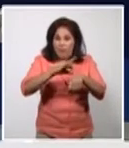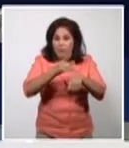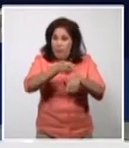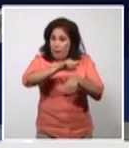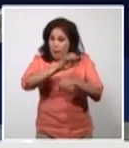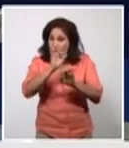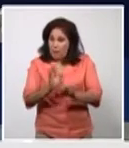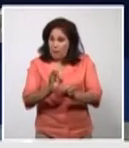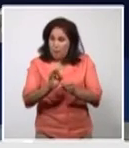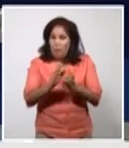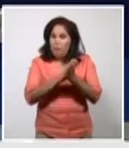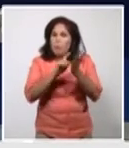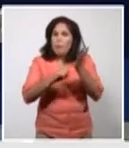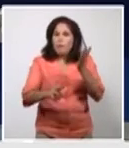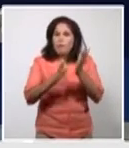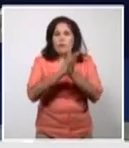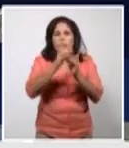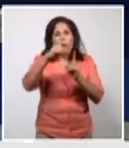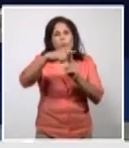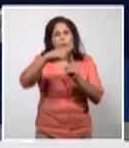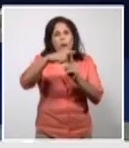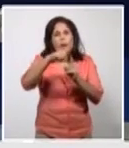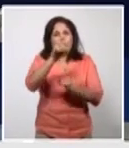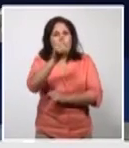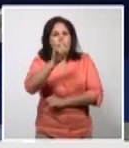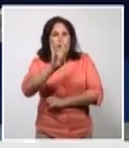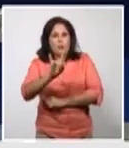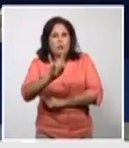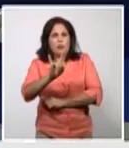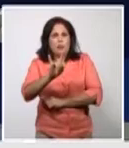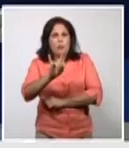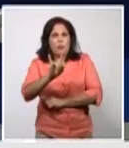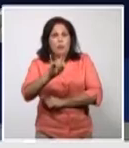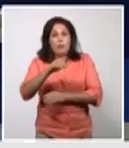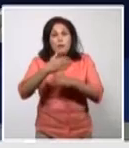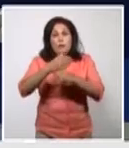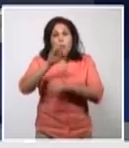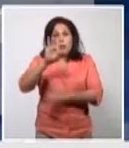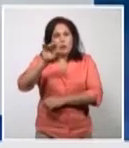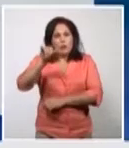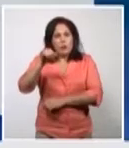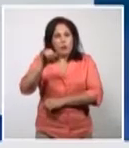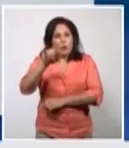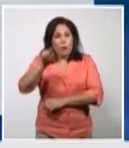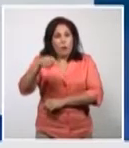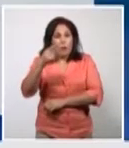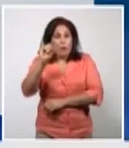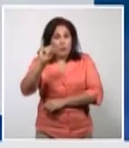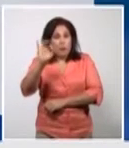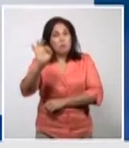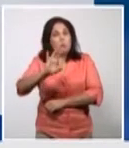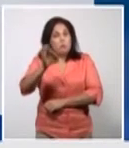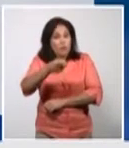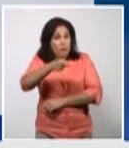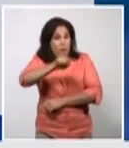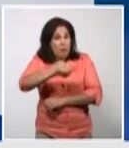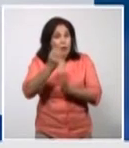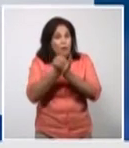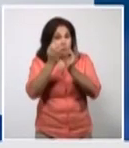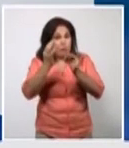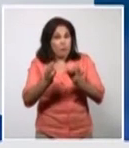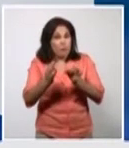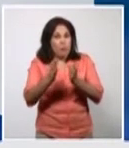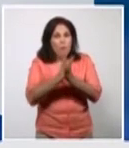province of Matanzas with 19 cases. That is 86.3% of the cases that